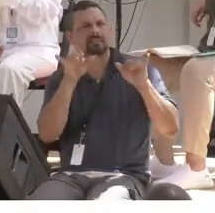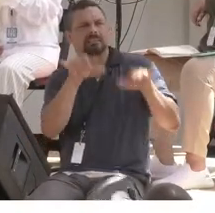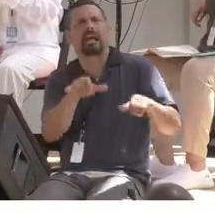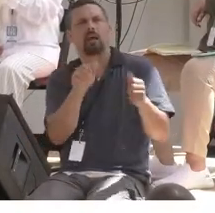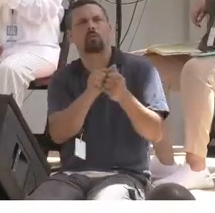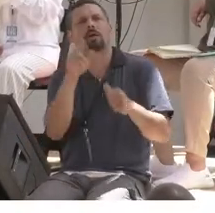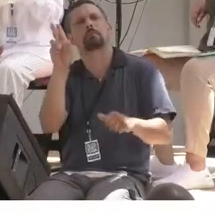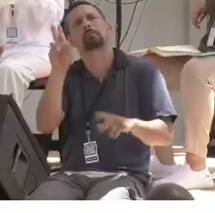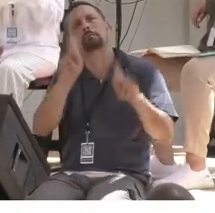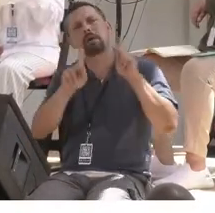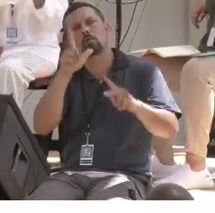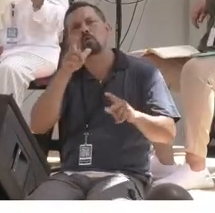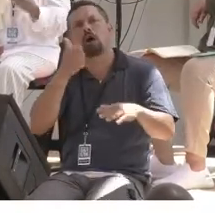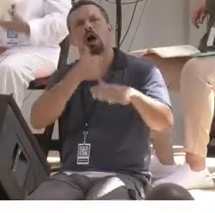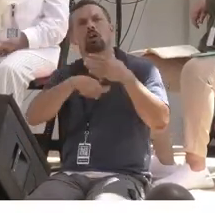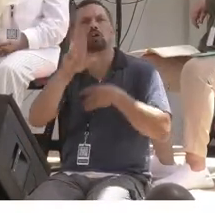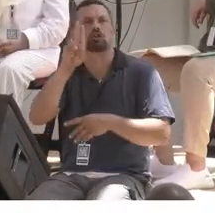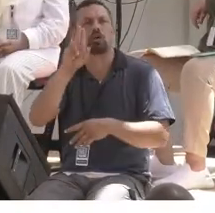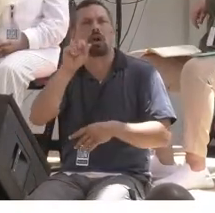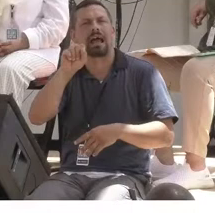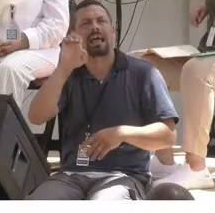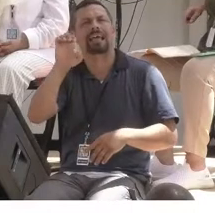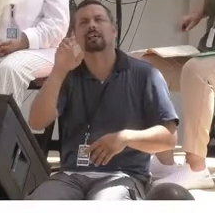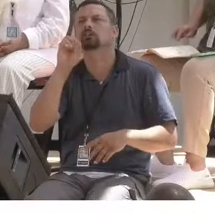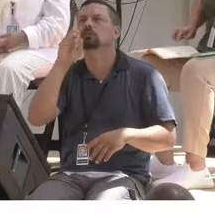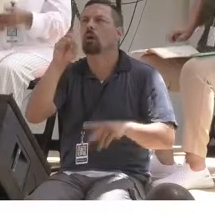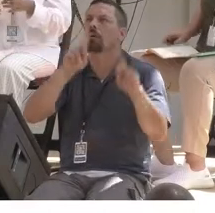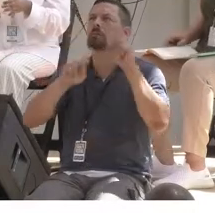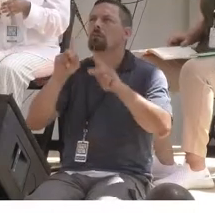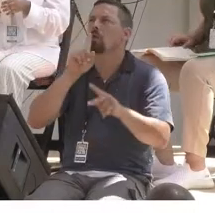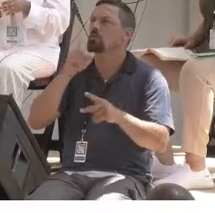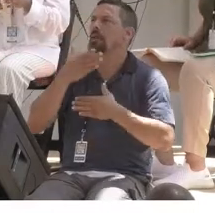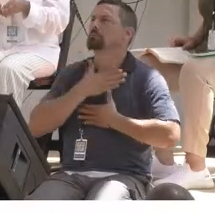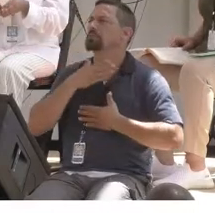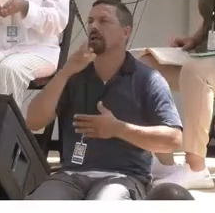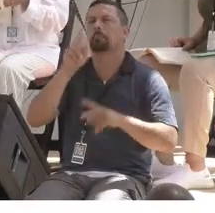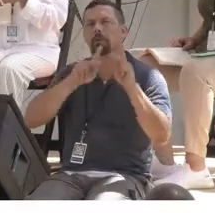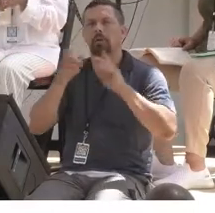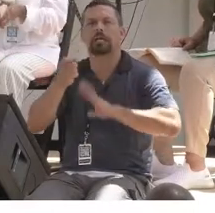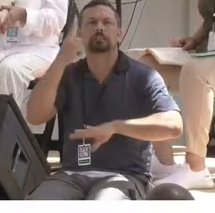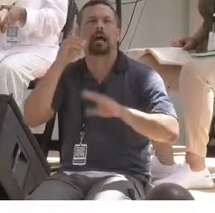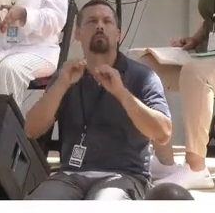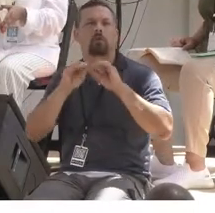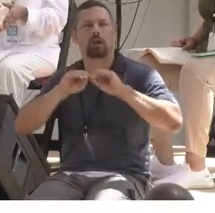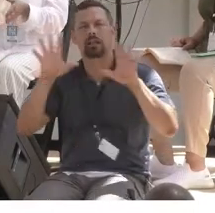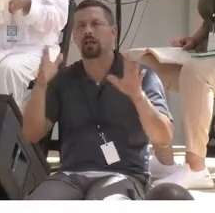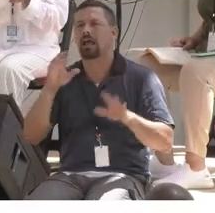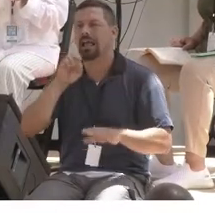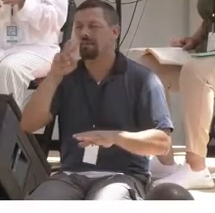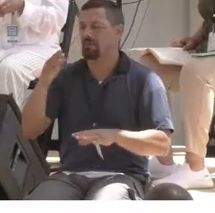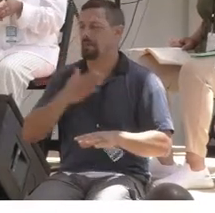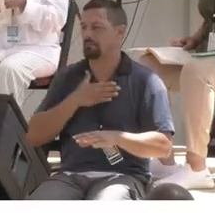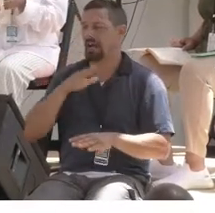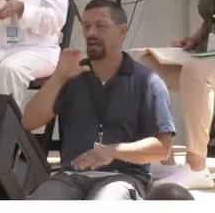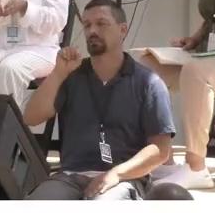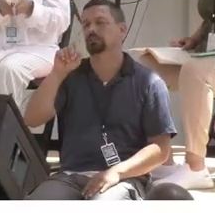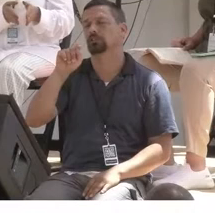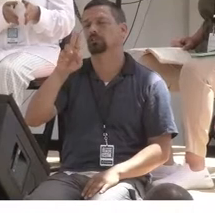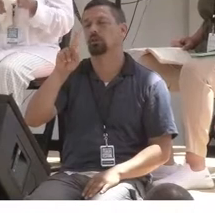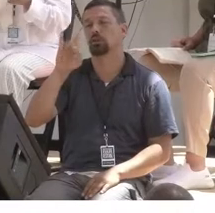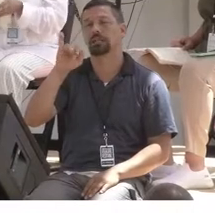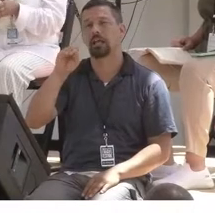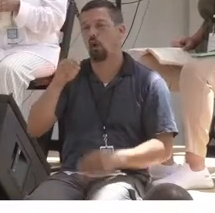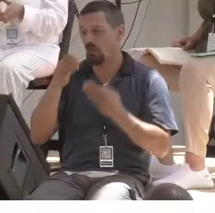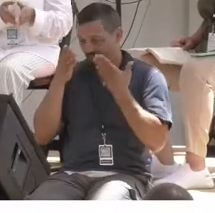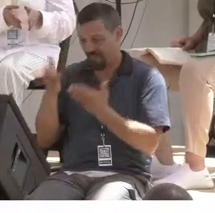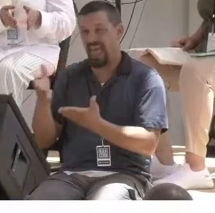really appreciate, they started to understand it more. And even my studio being there, I think they understand the process now